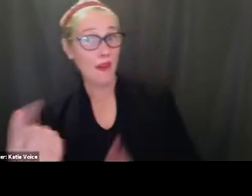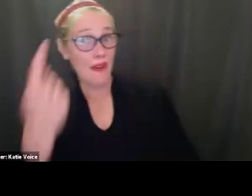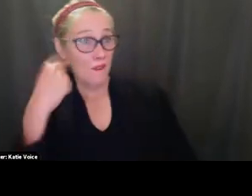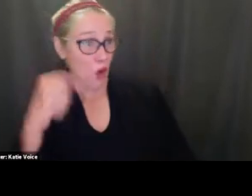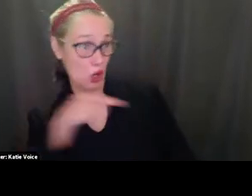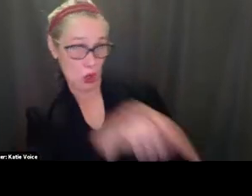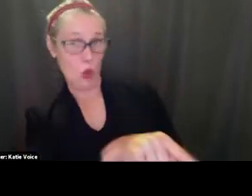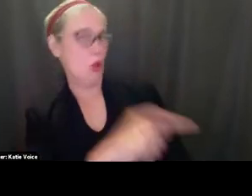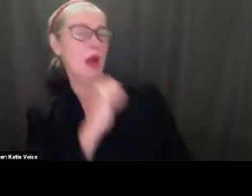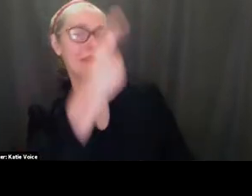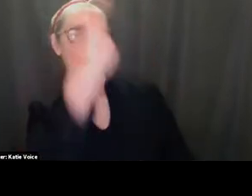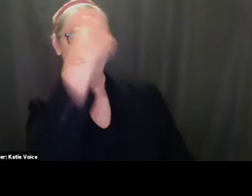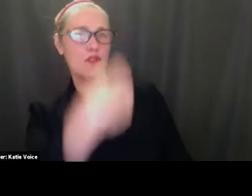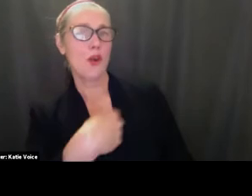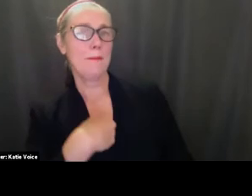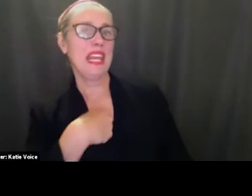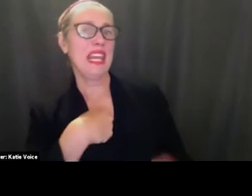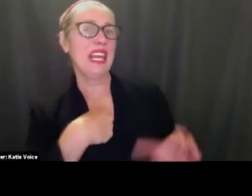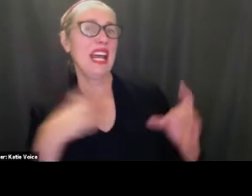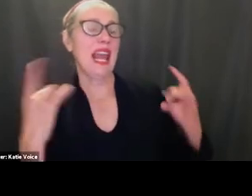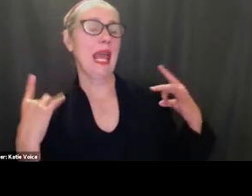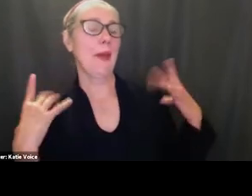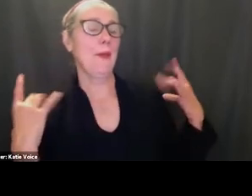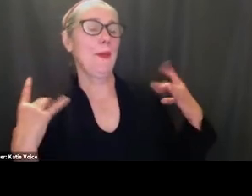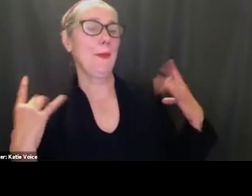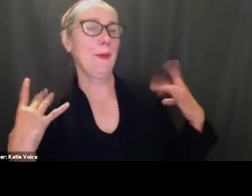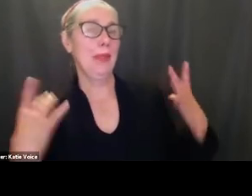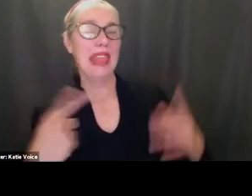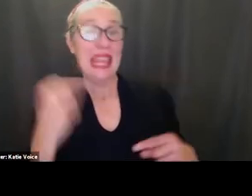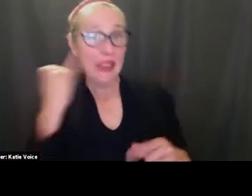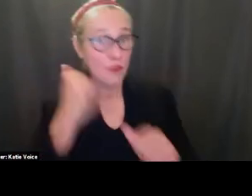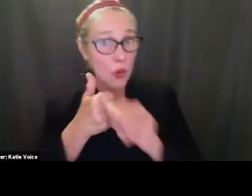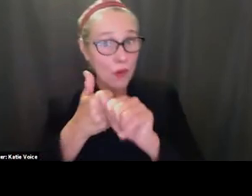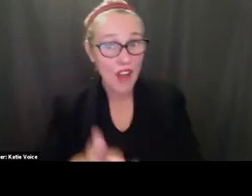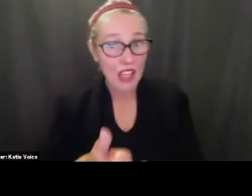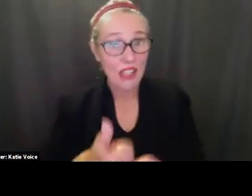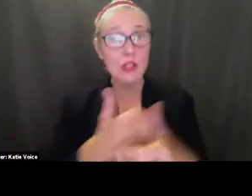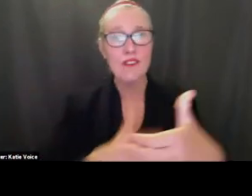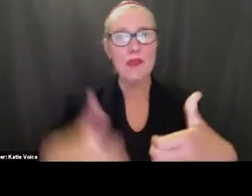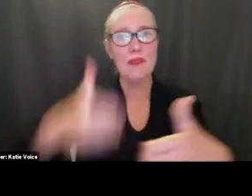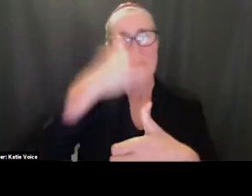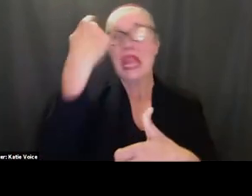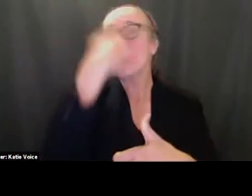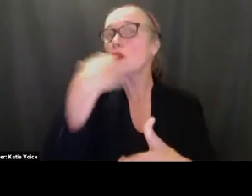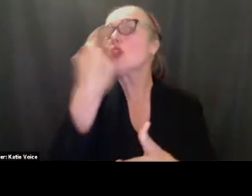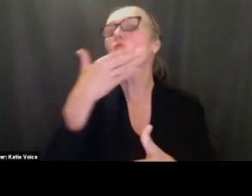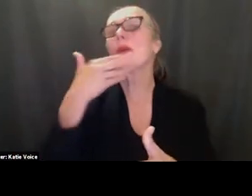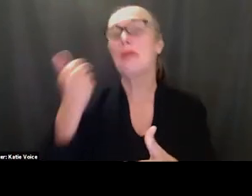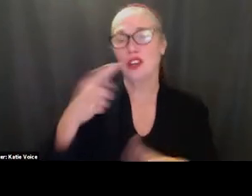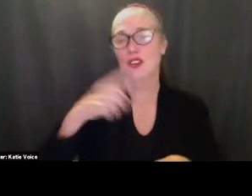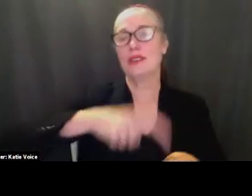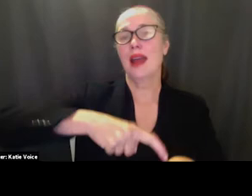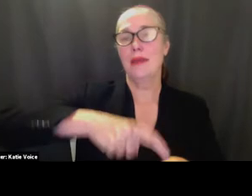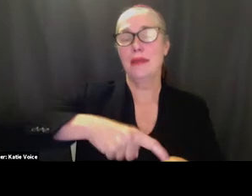guys are following from the top down it would look a lot better optically if they're